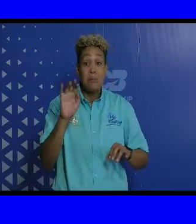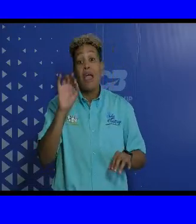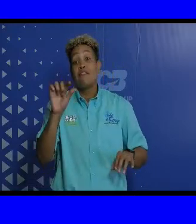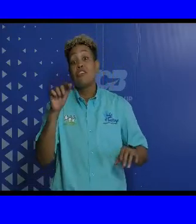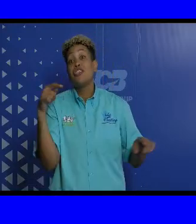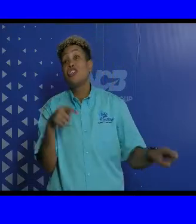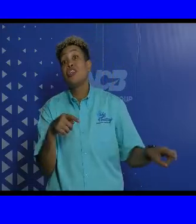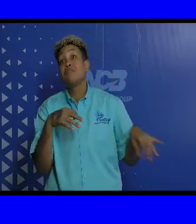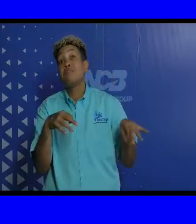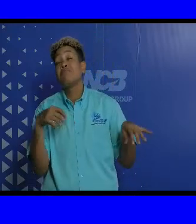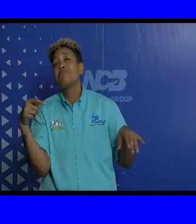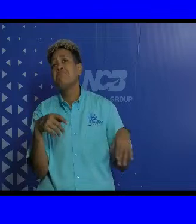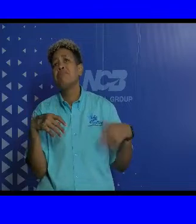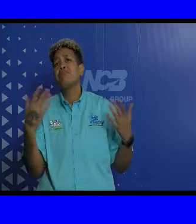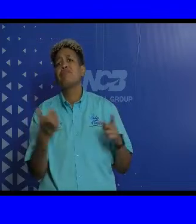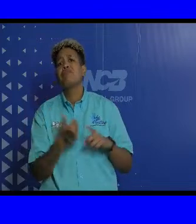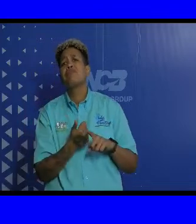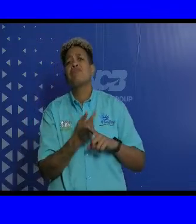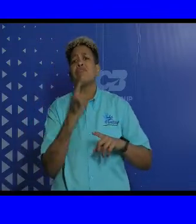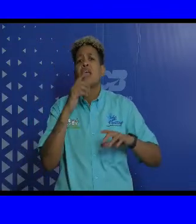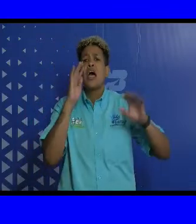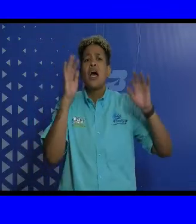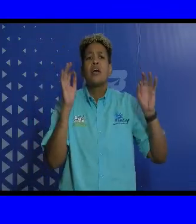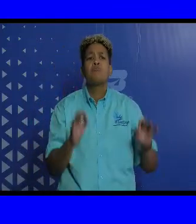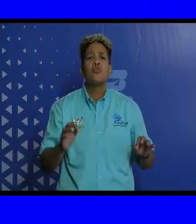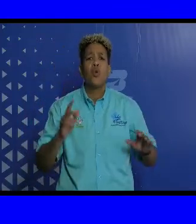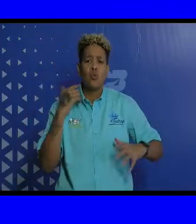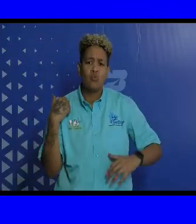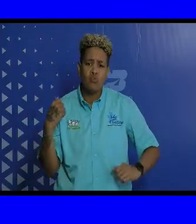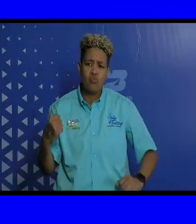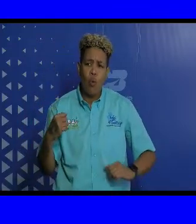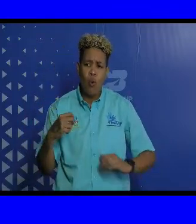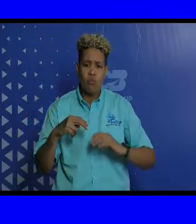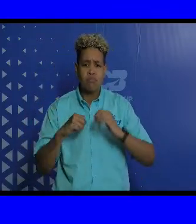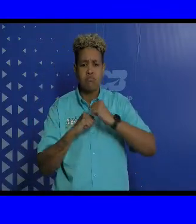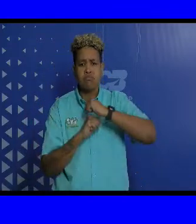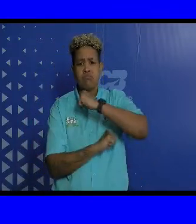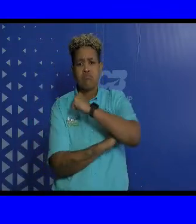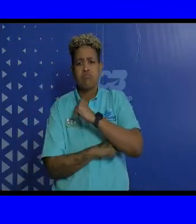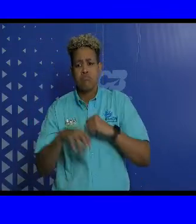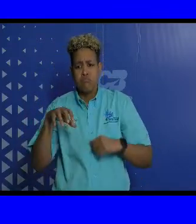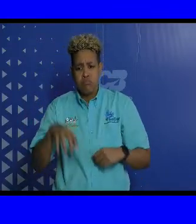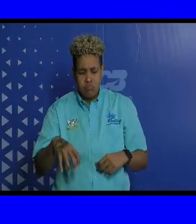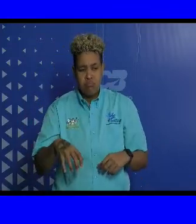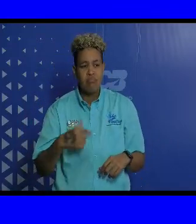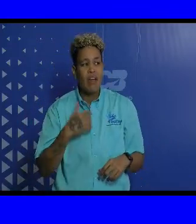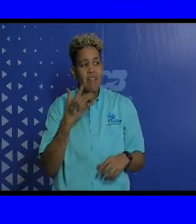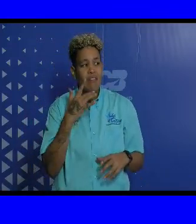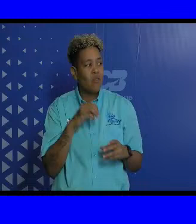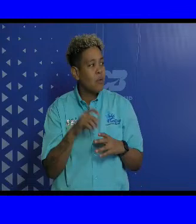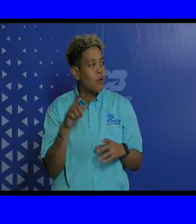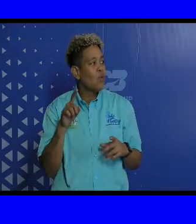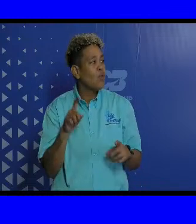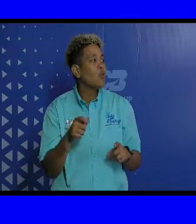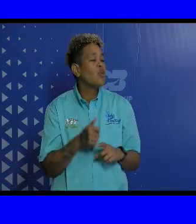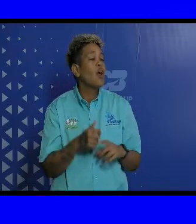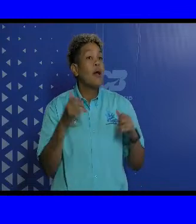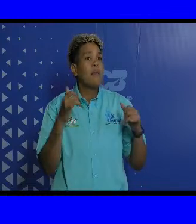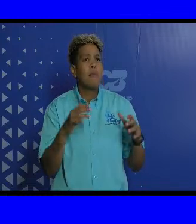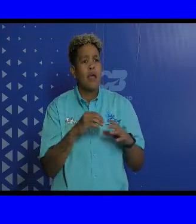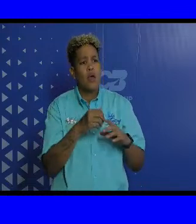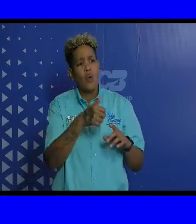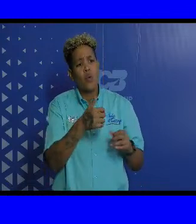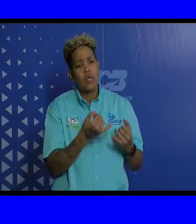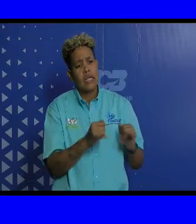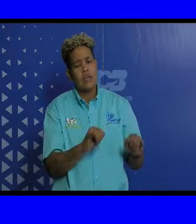NCBFG as an absolute fortress. That's my favorite part of the question. So, a player on its